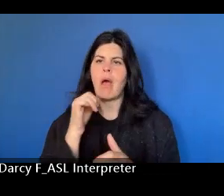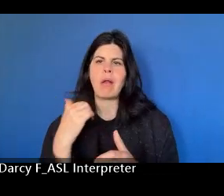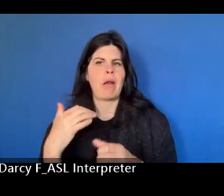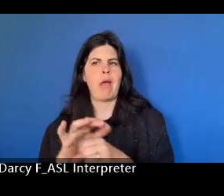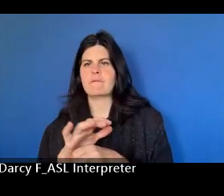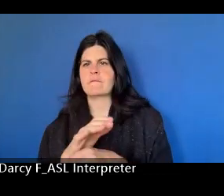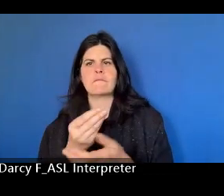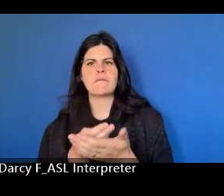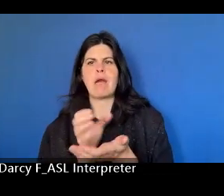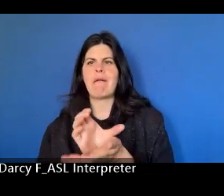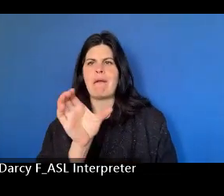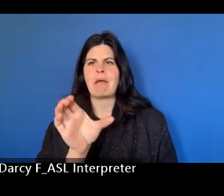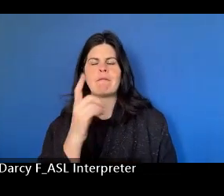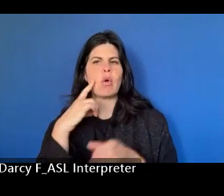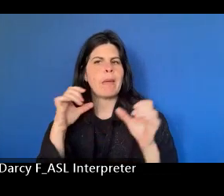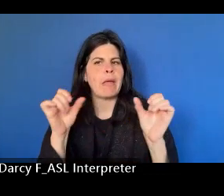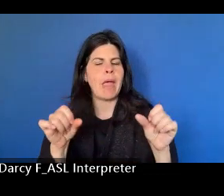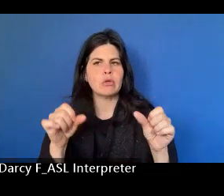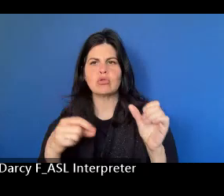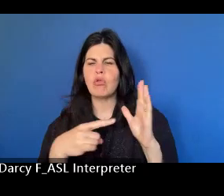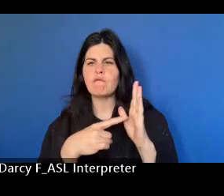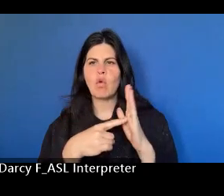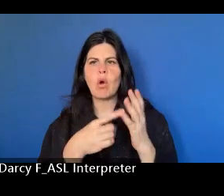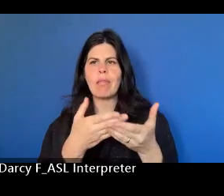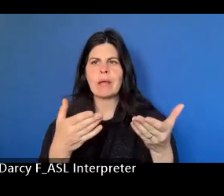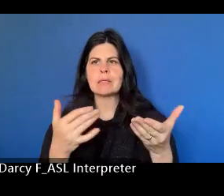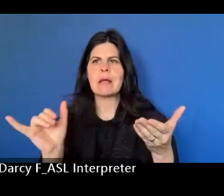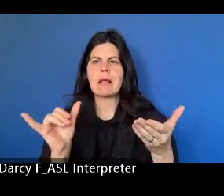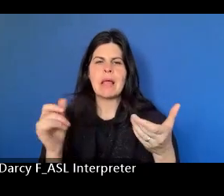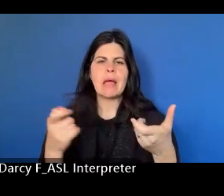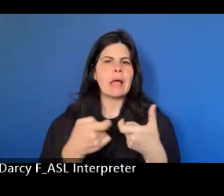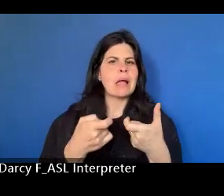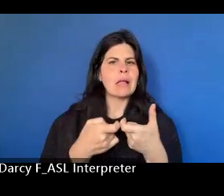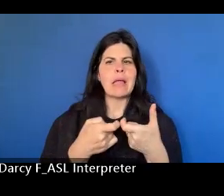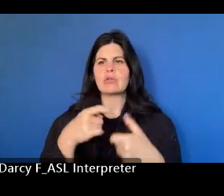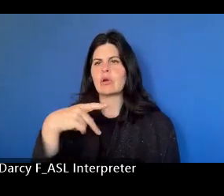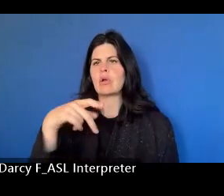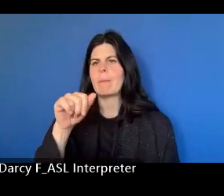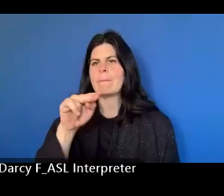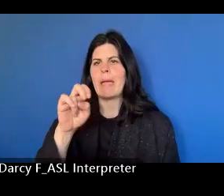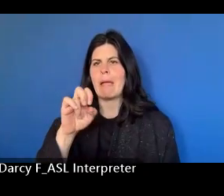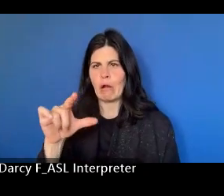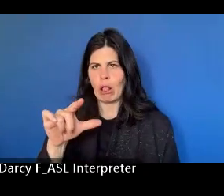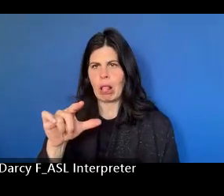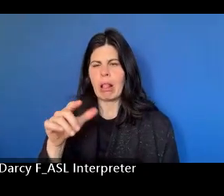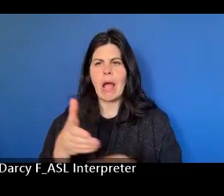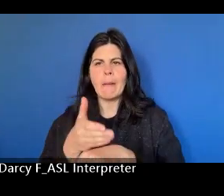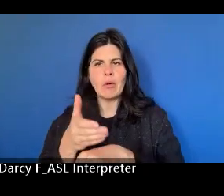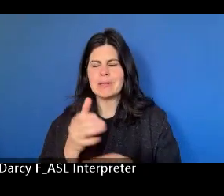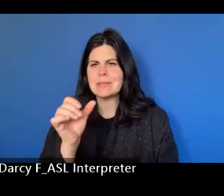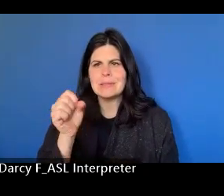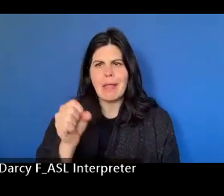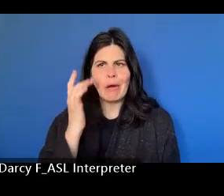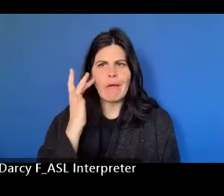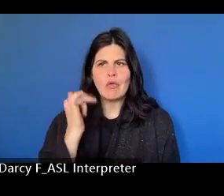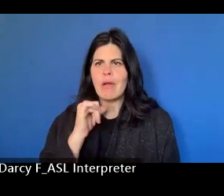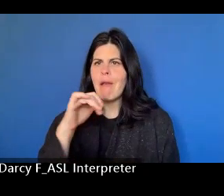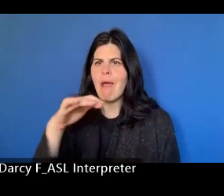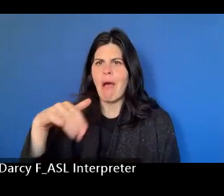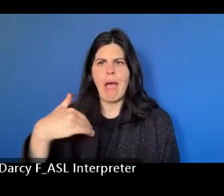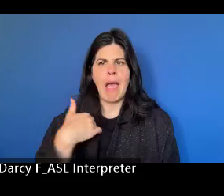to afford things like electrical panel upgrades, as well as Southern California does not have the infrastructure